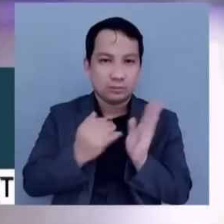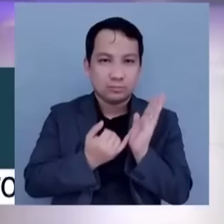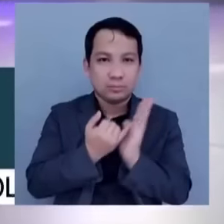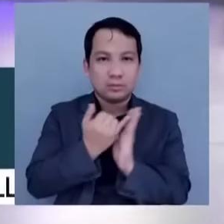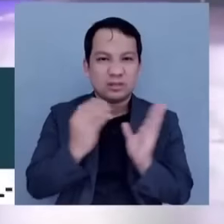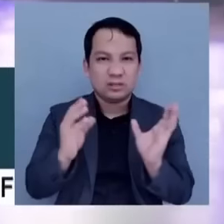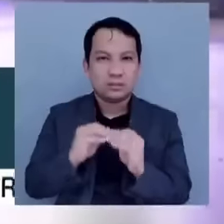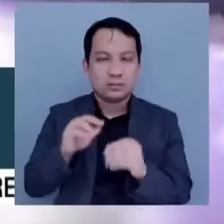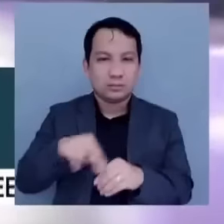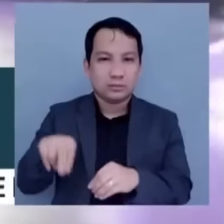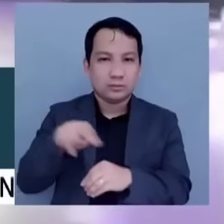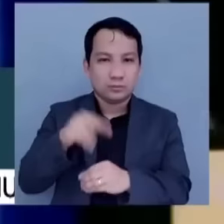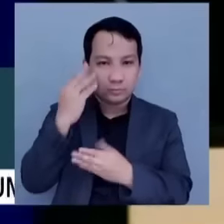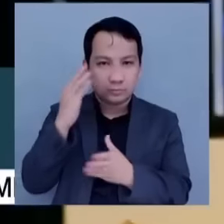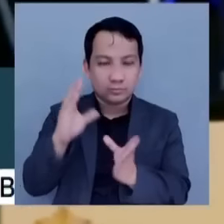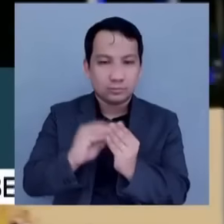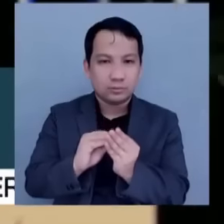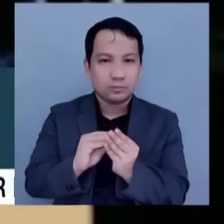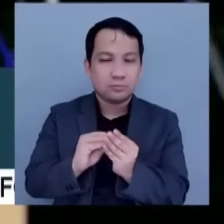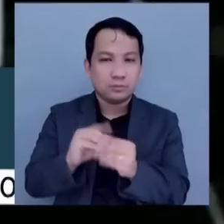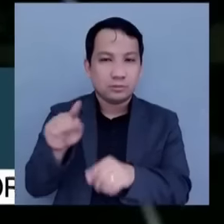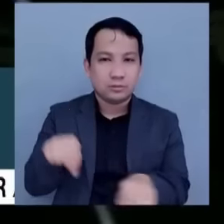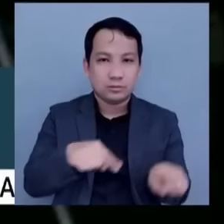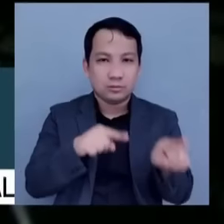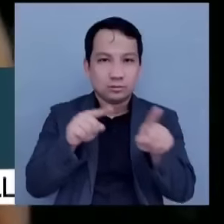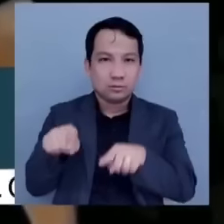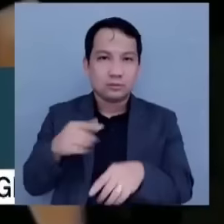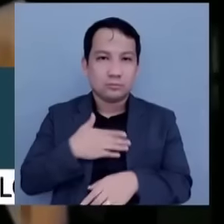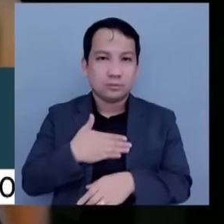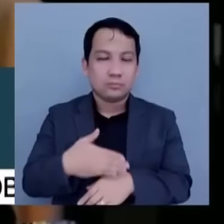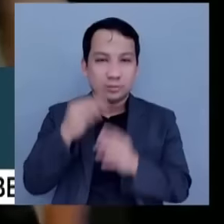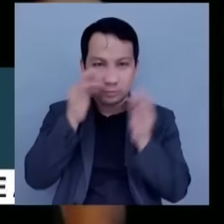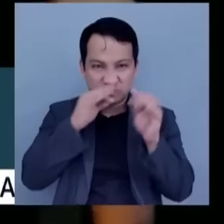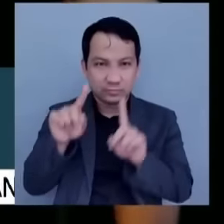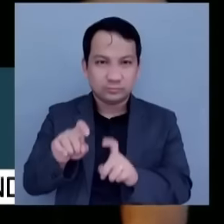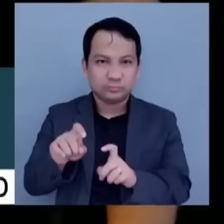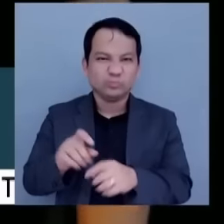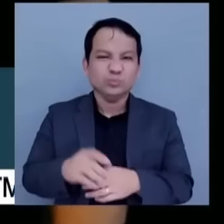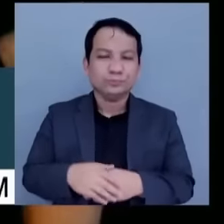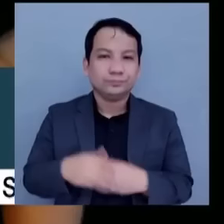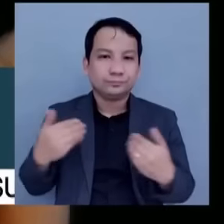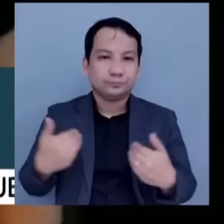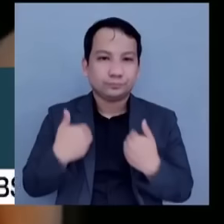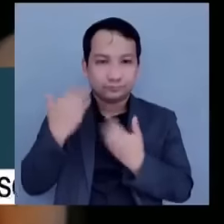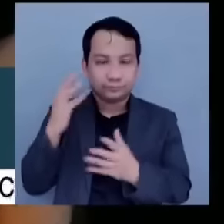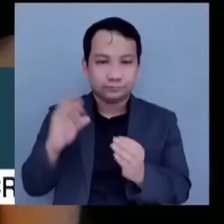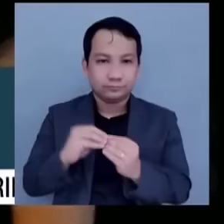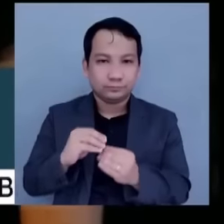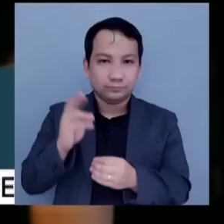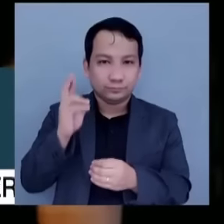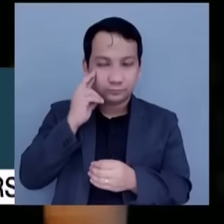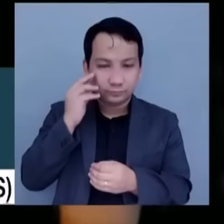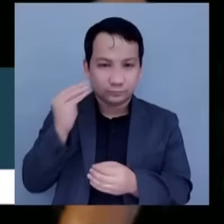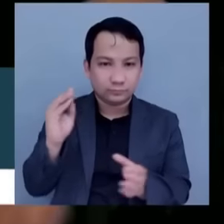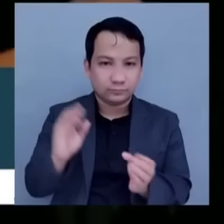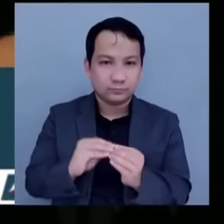should also be subject to random drug tests. For Kabataan Party List Representative Raul Manuel,